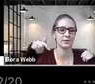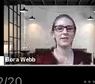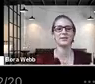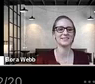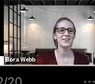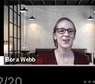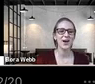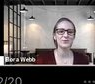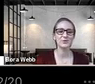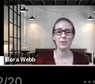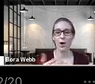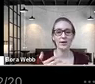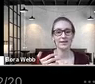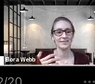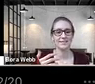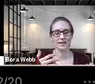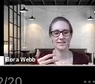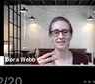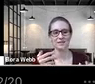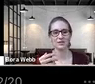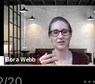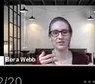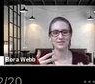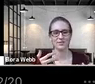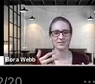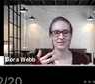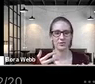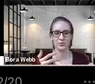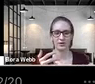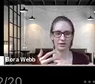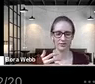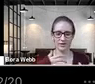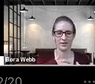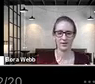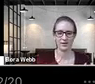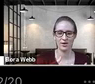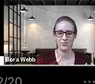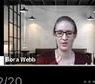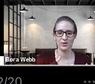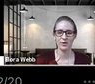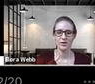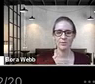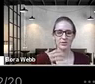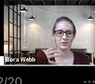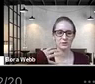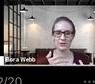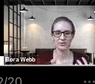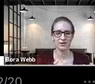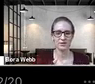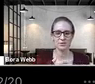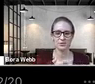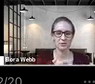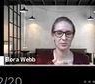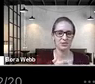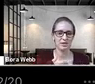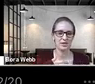sorry, the next one. Yeah, there it is. Um, just from the audience that I see on these events on Twitter and everything, um, you know, Microsoft's partners